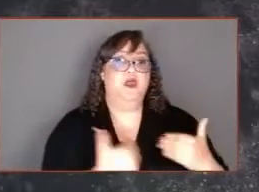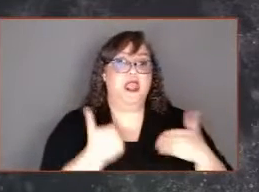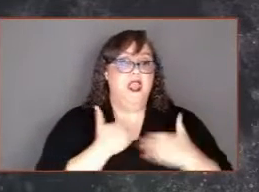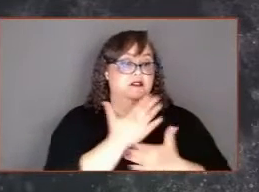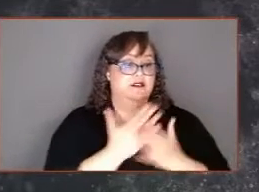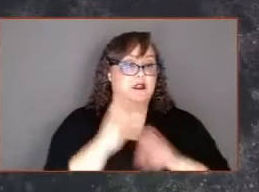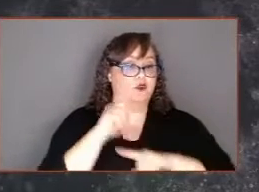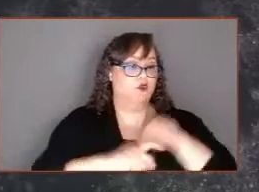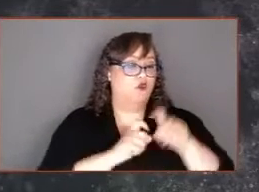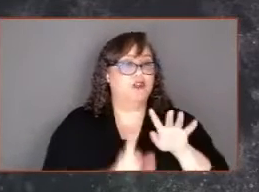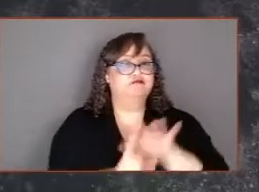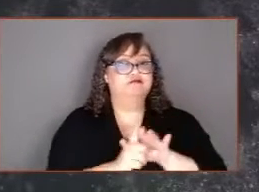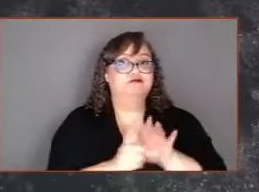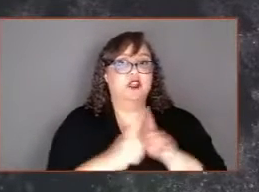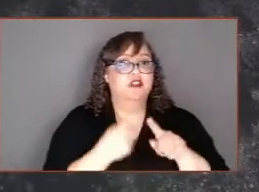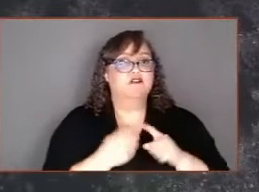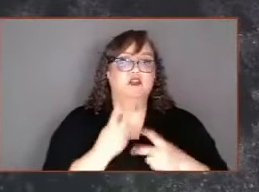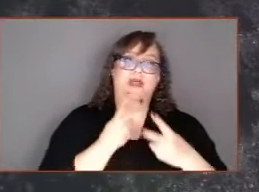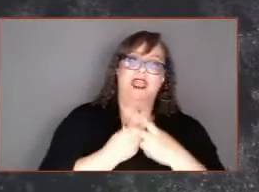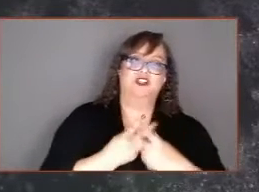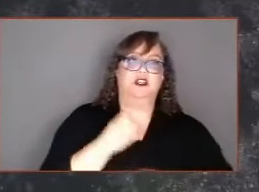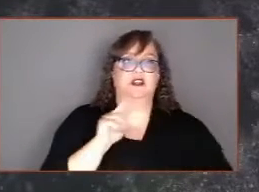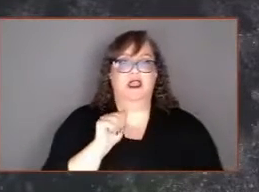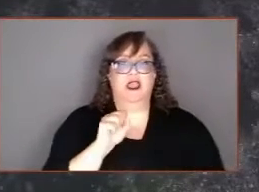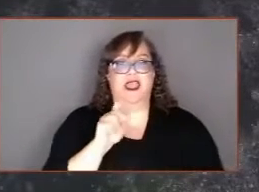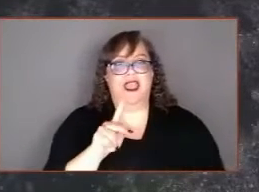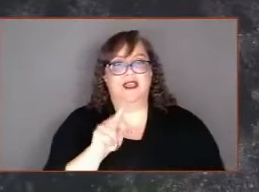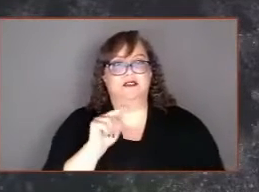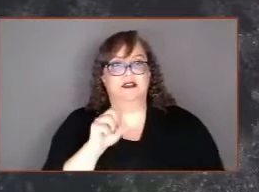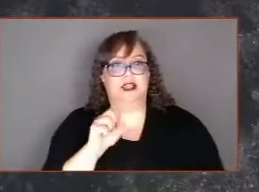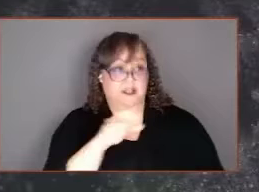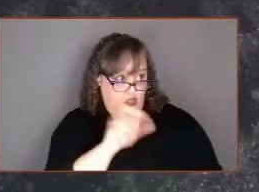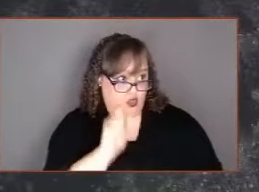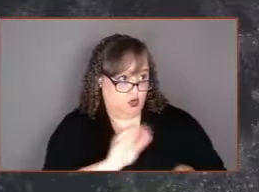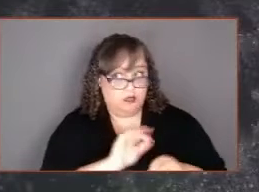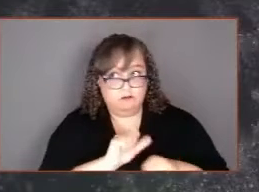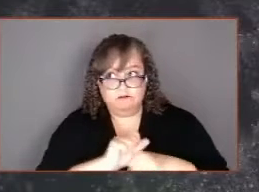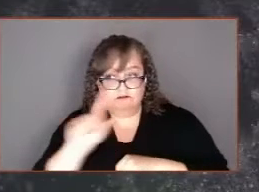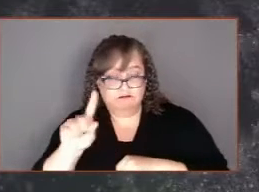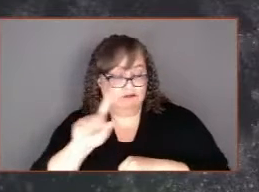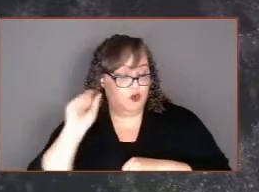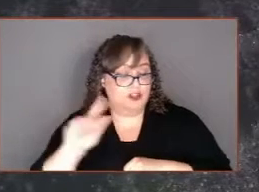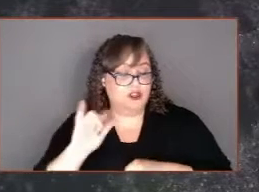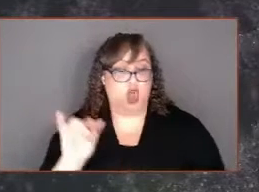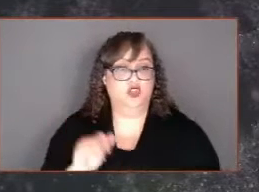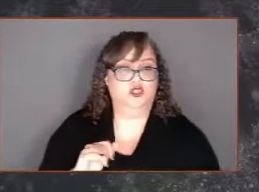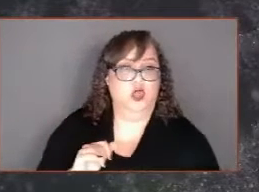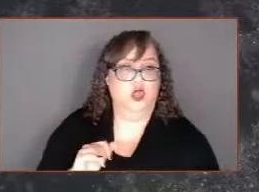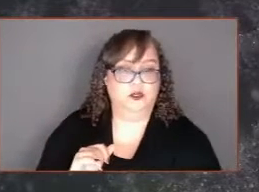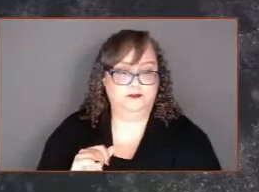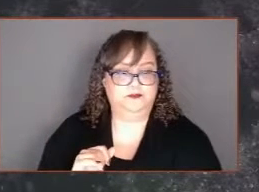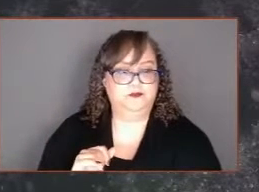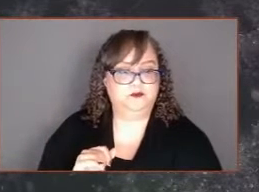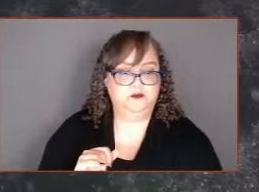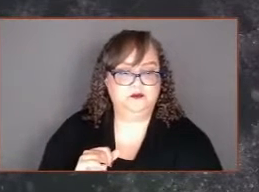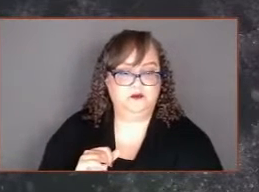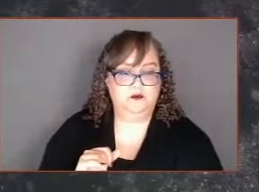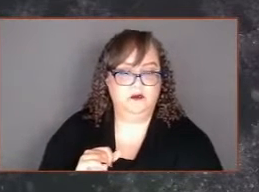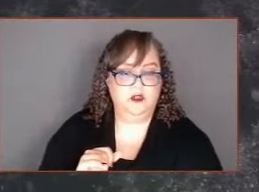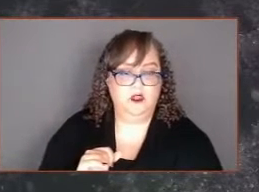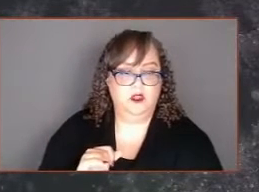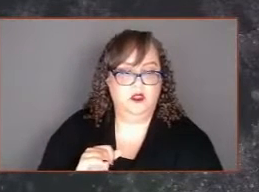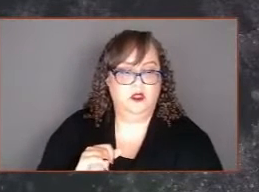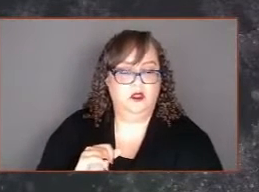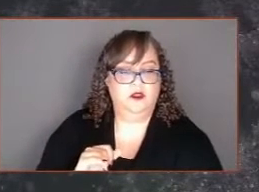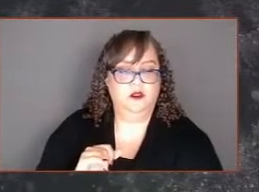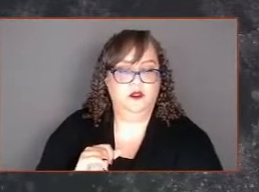can submit your questions. Just use that hashtag AskNASA. So, Alejandro, Emily on YouTube asks, are there any